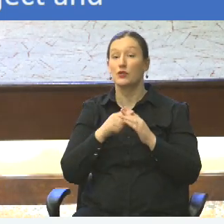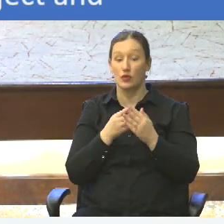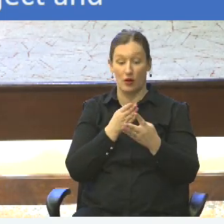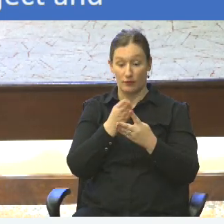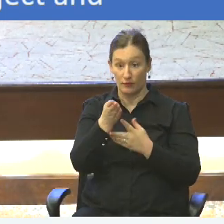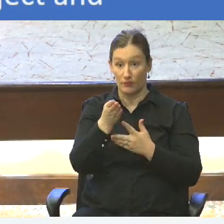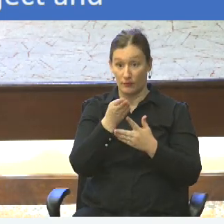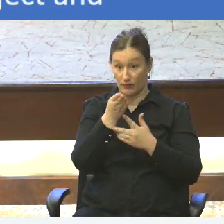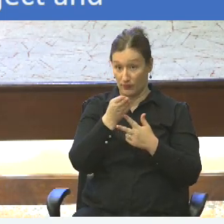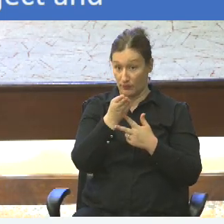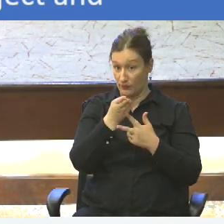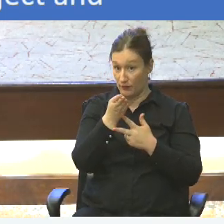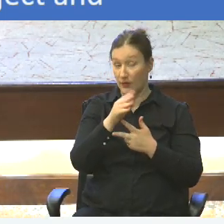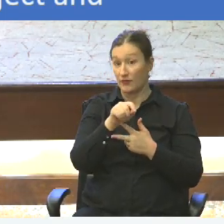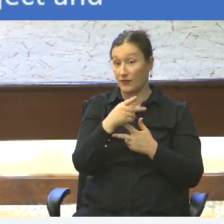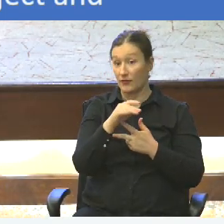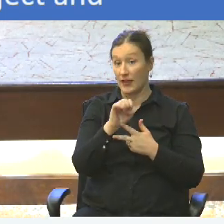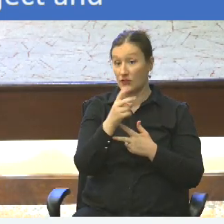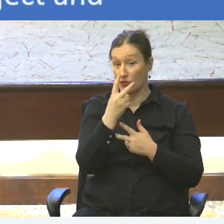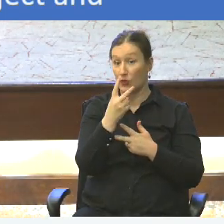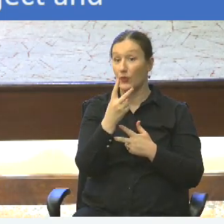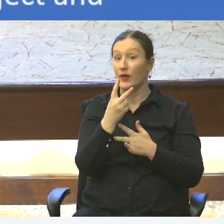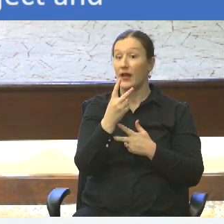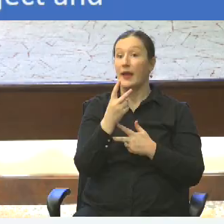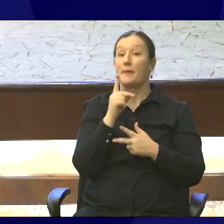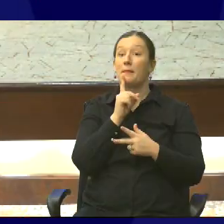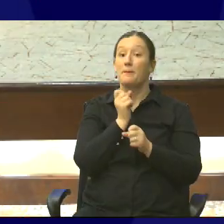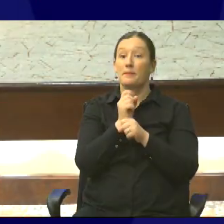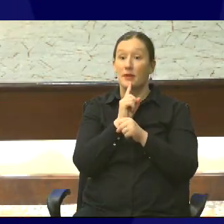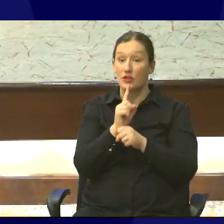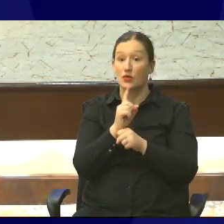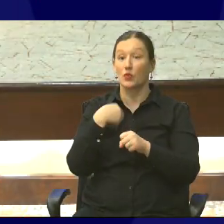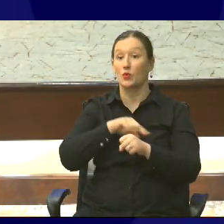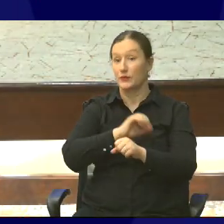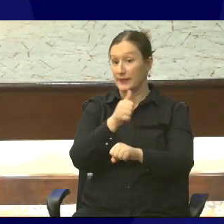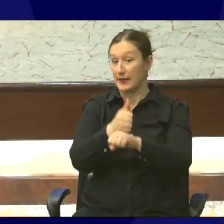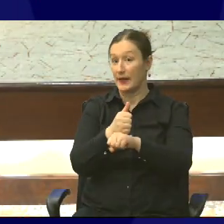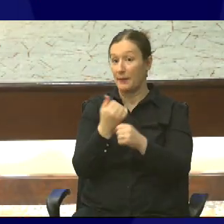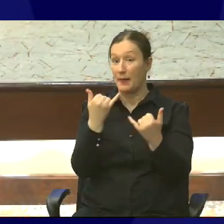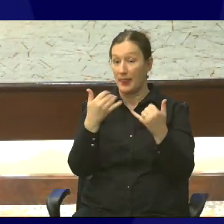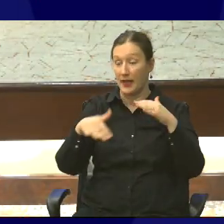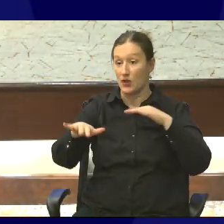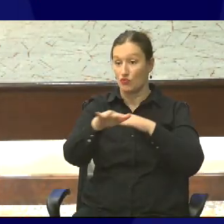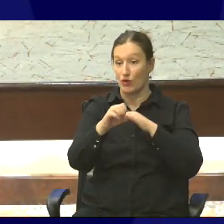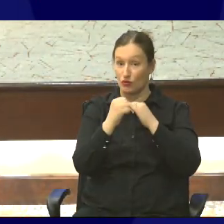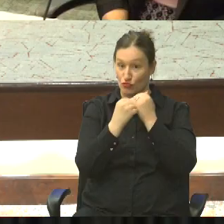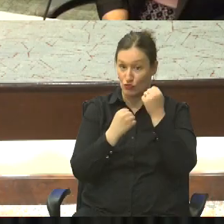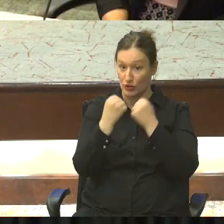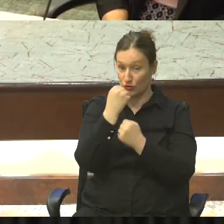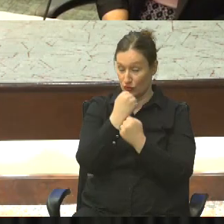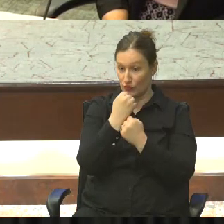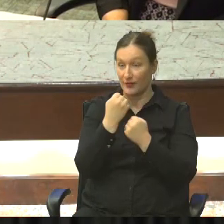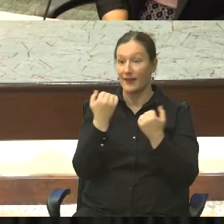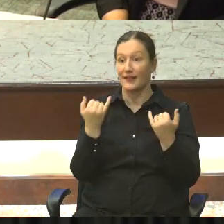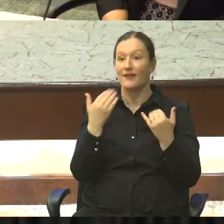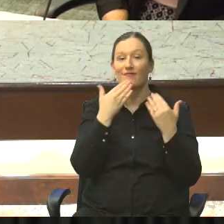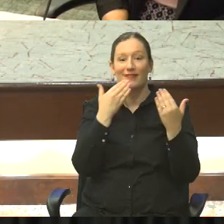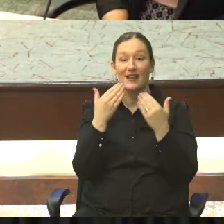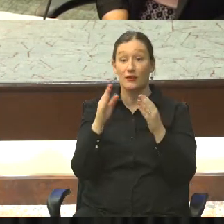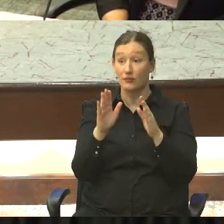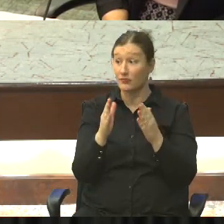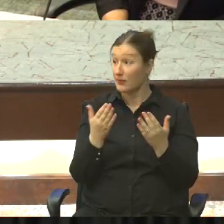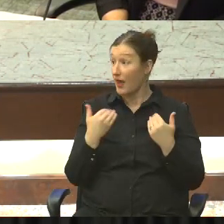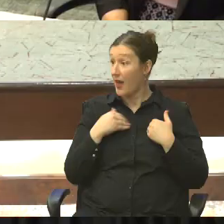ensure installation of the playground structure. And with that, thank you, and I will open it up to